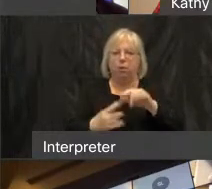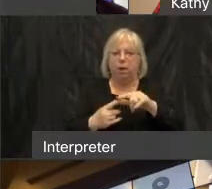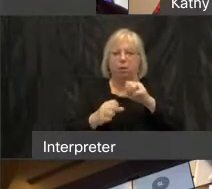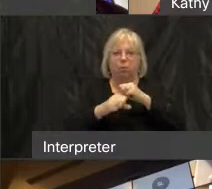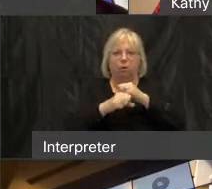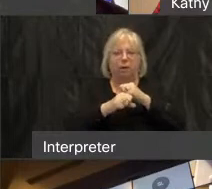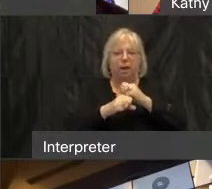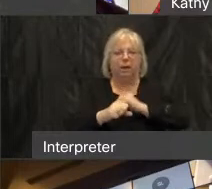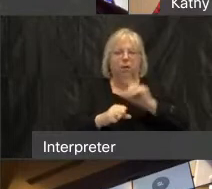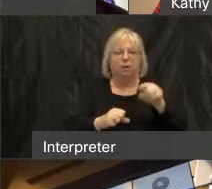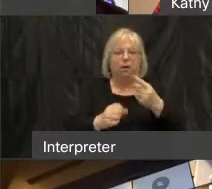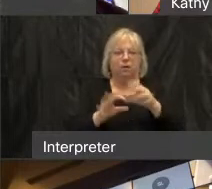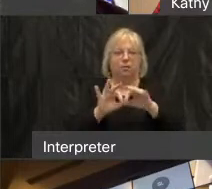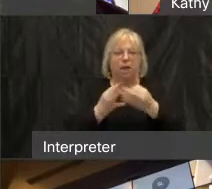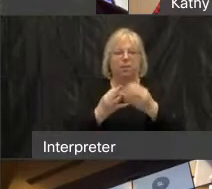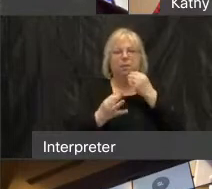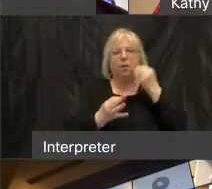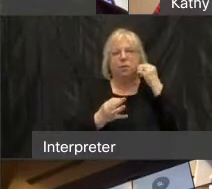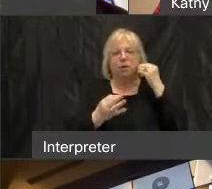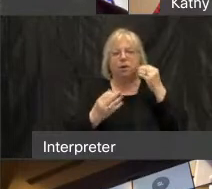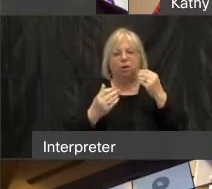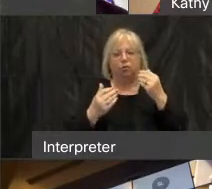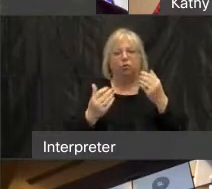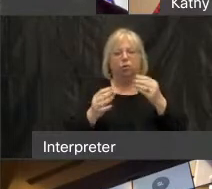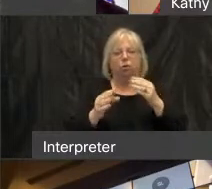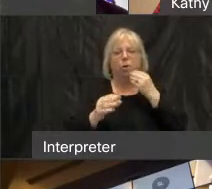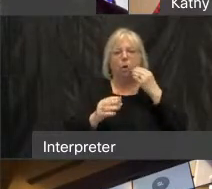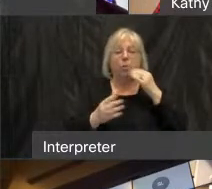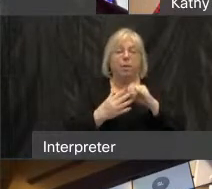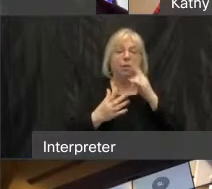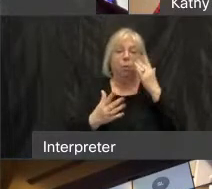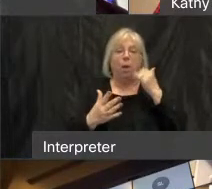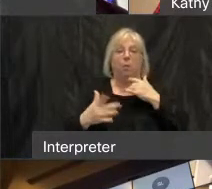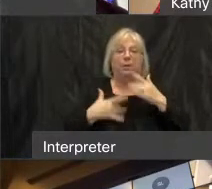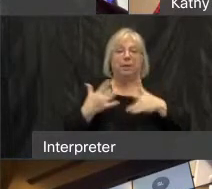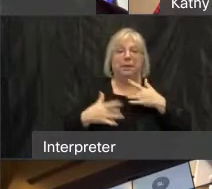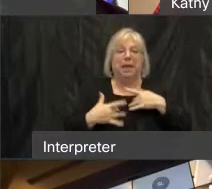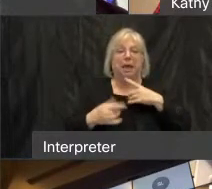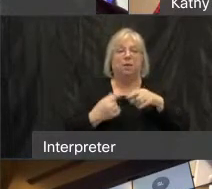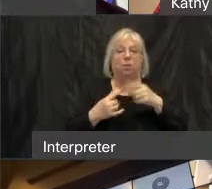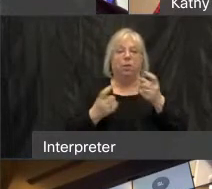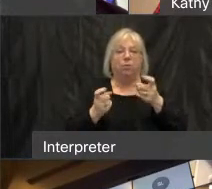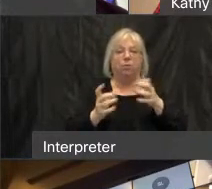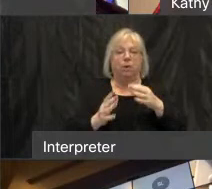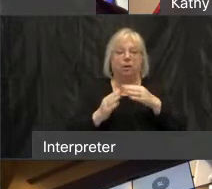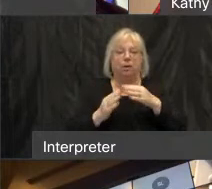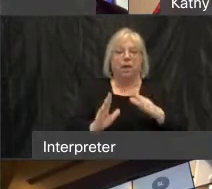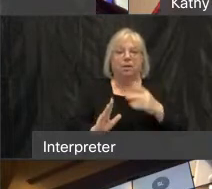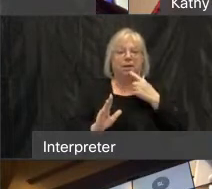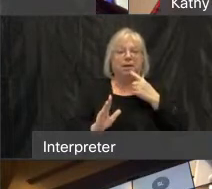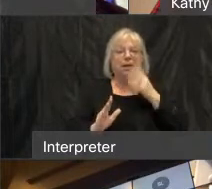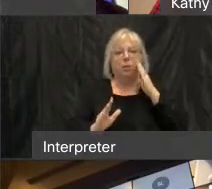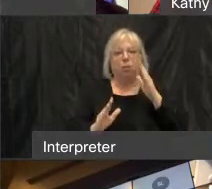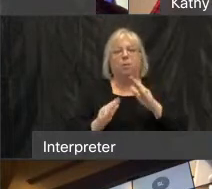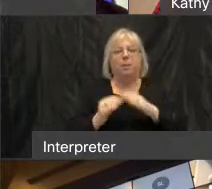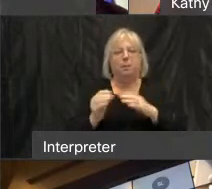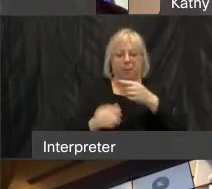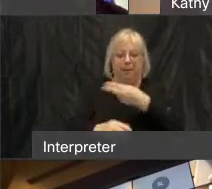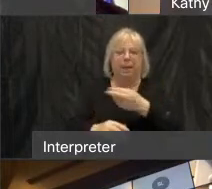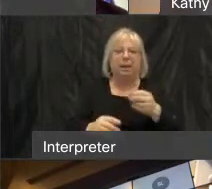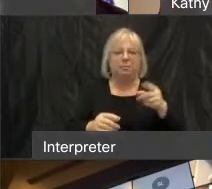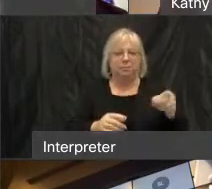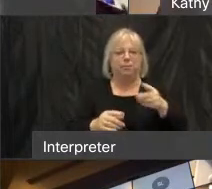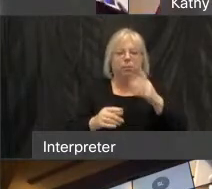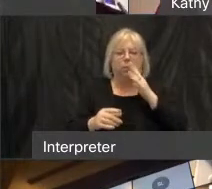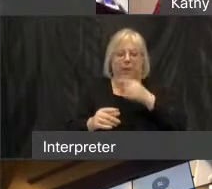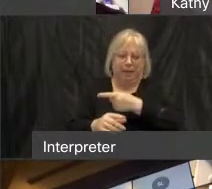residential. And that's what we want. That's why I was so excited when Director of Housing said that he was going to be building single family,